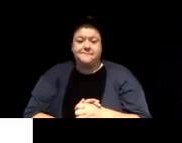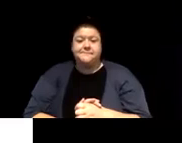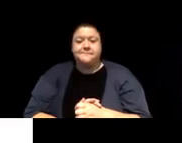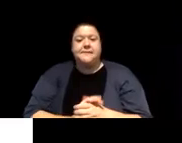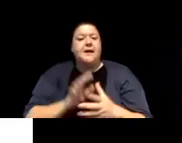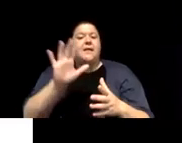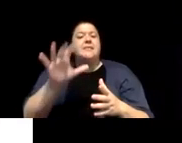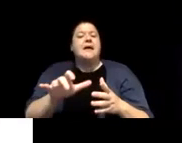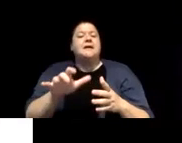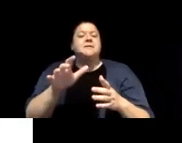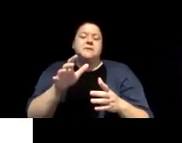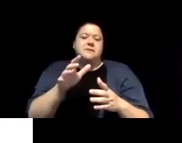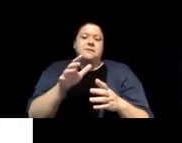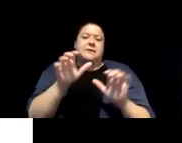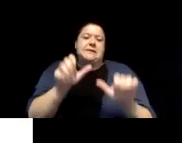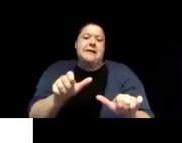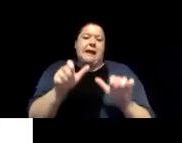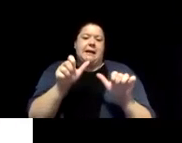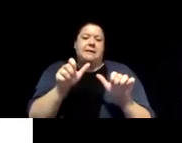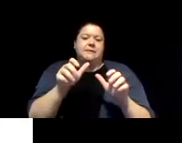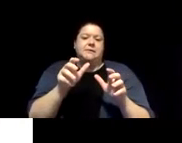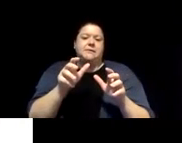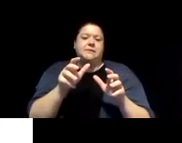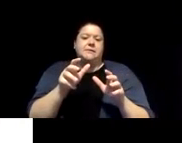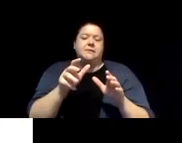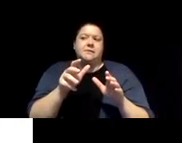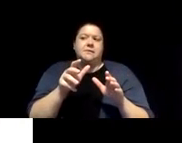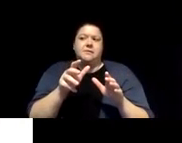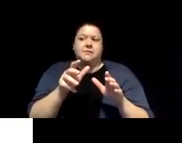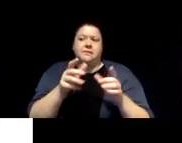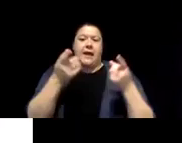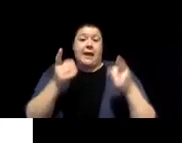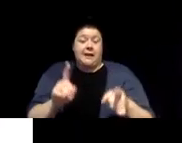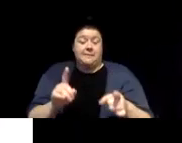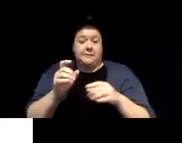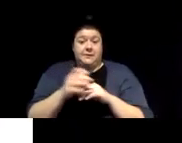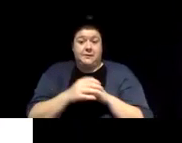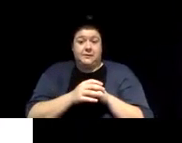this can be caused also by